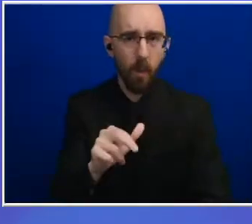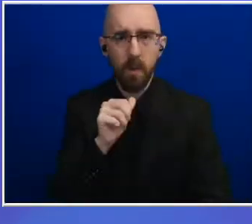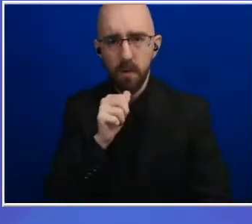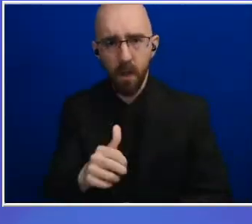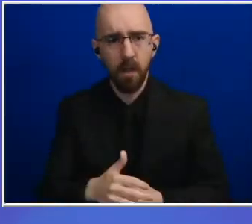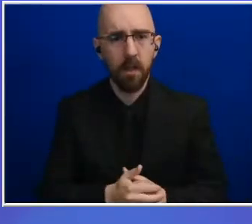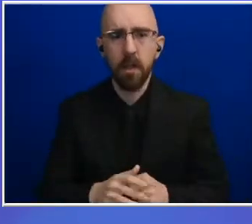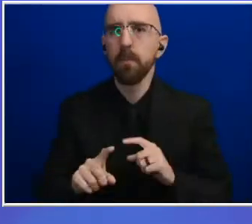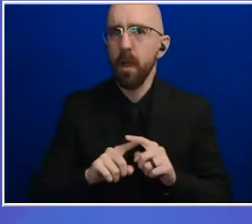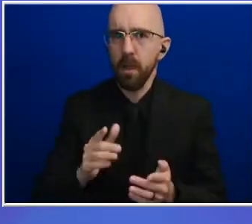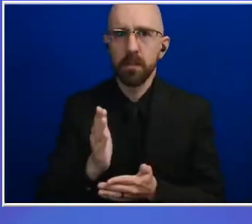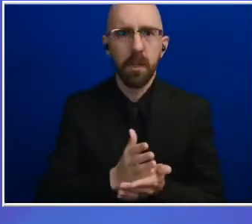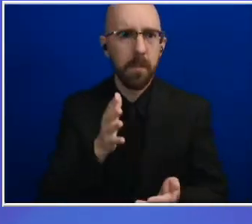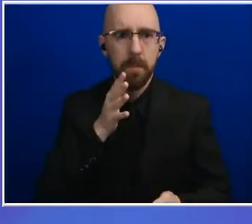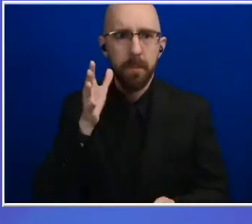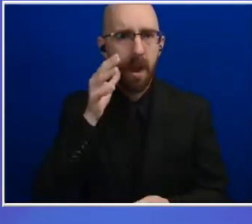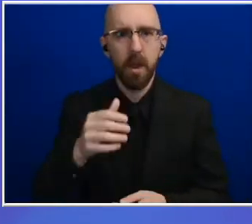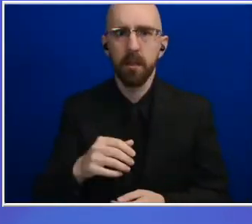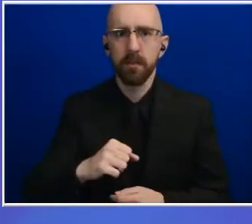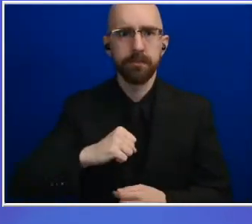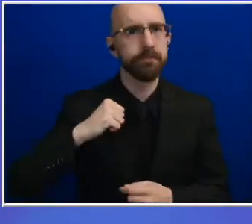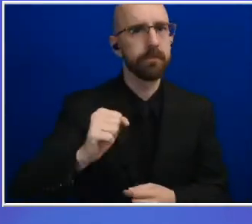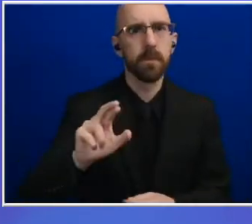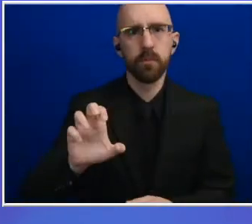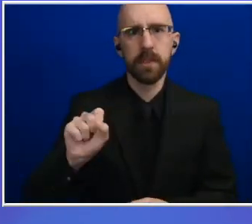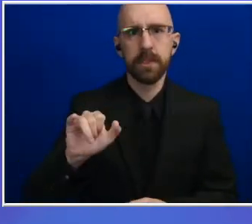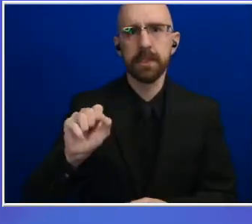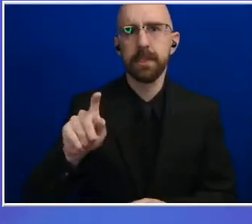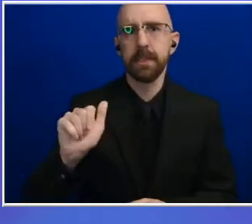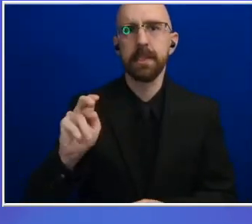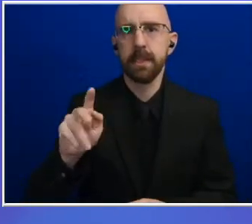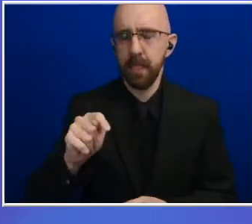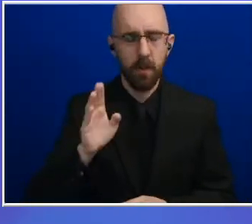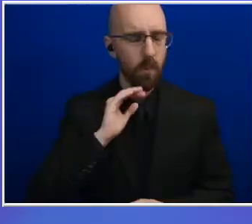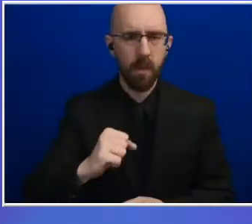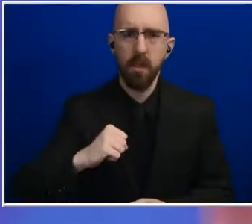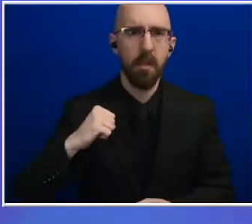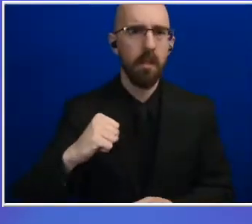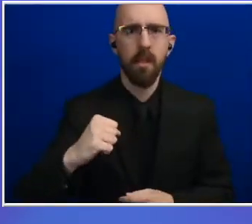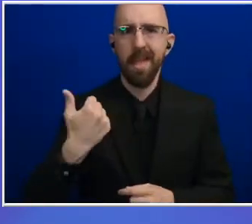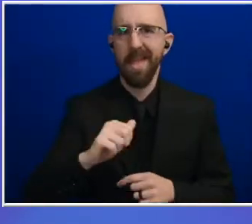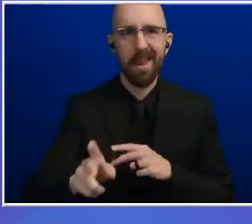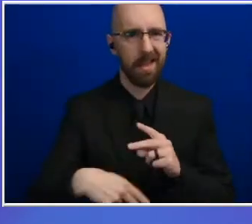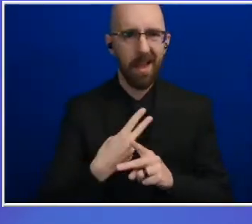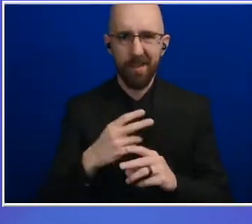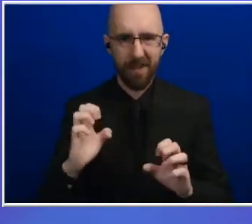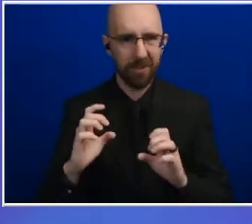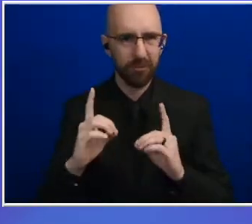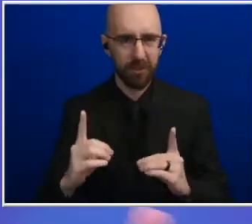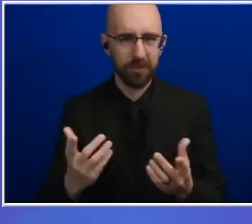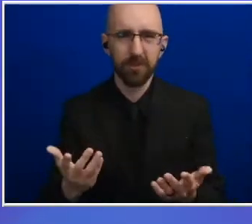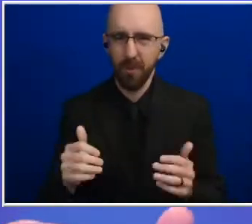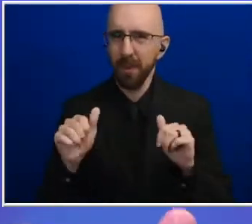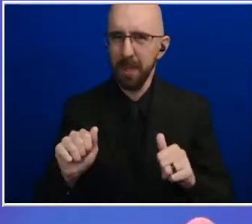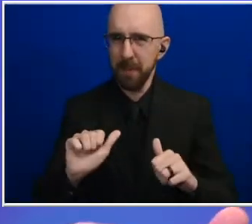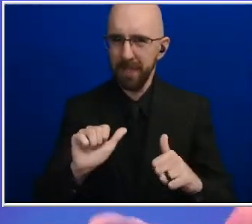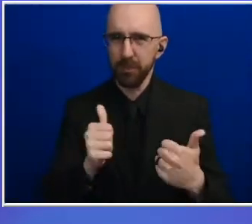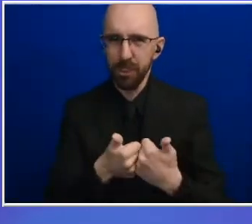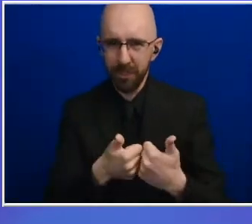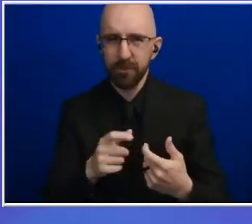just vaccine resistant, and they're going to be resistant to any kind of education. So it can be challenging to try